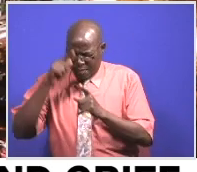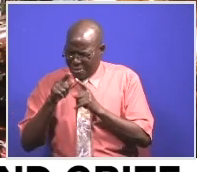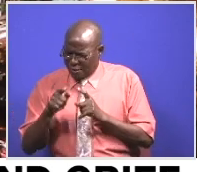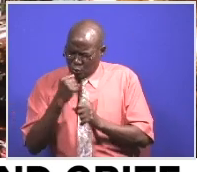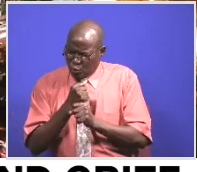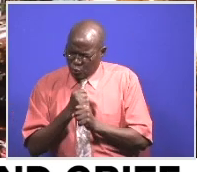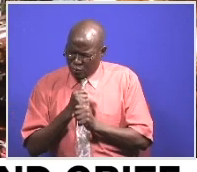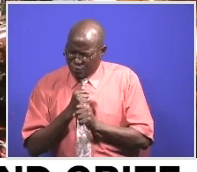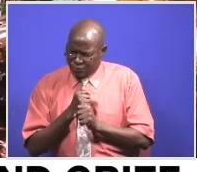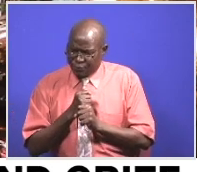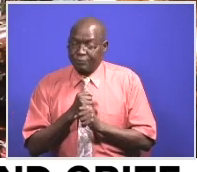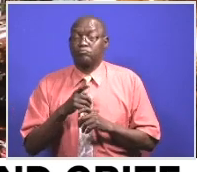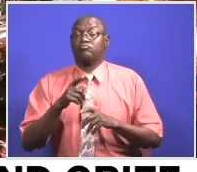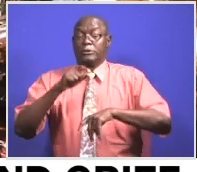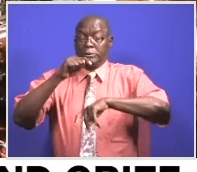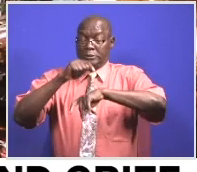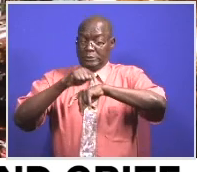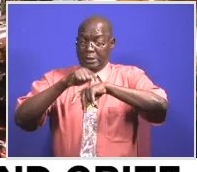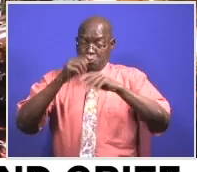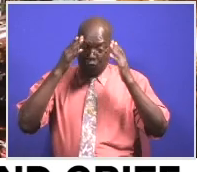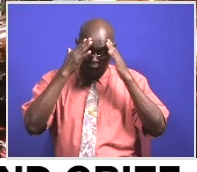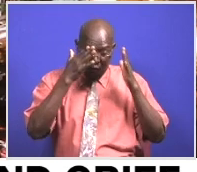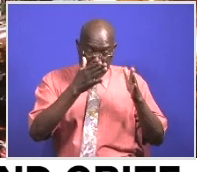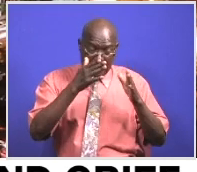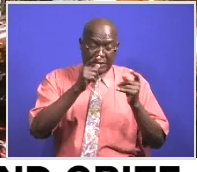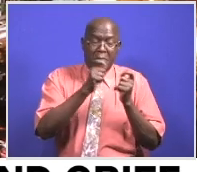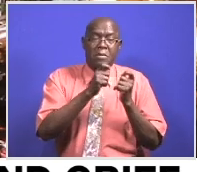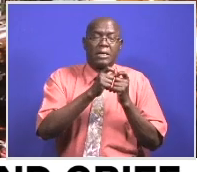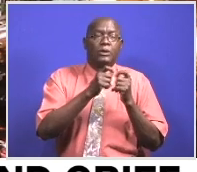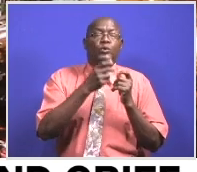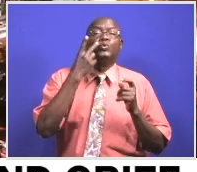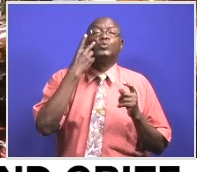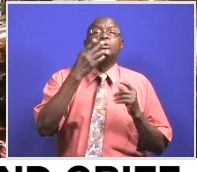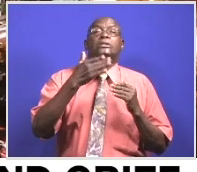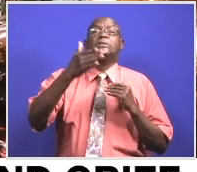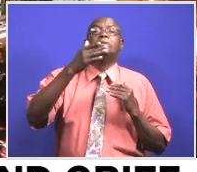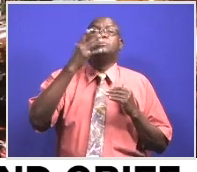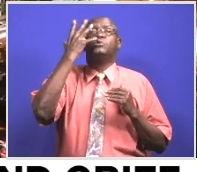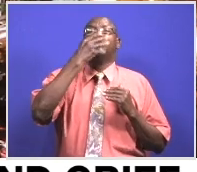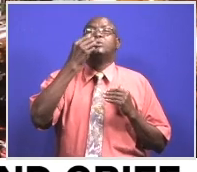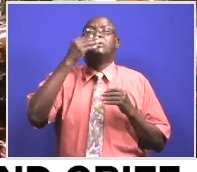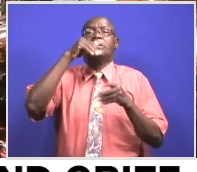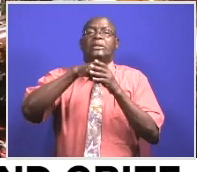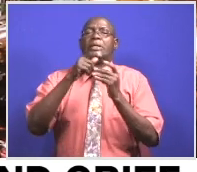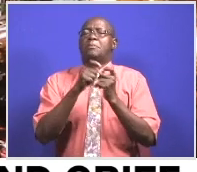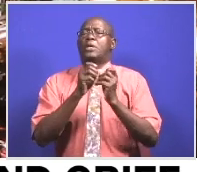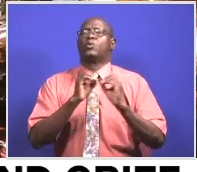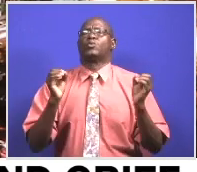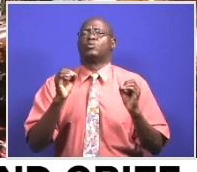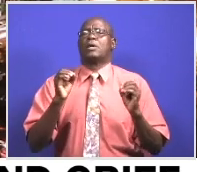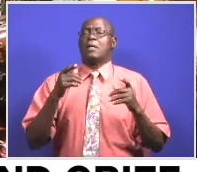Because the moment you focus on pain, you don't see the beauty in the pain. And I ask